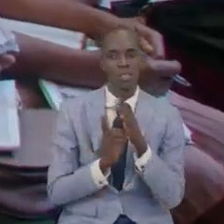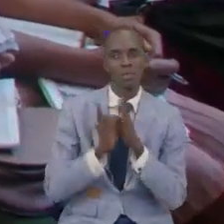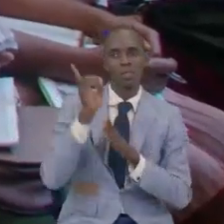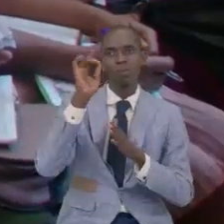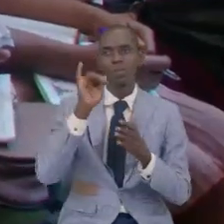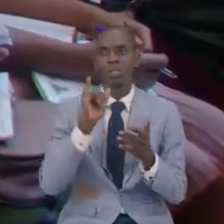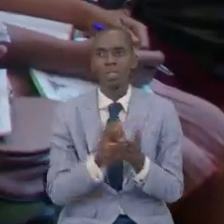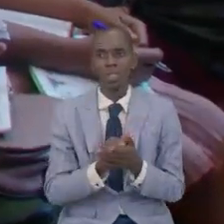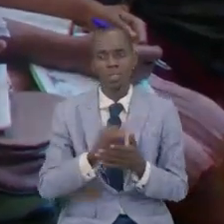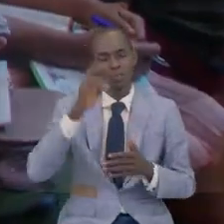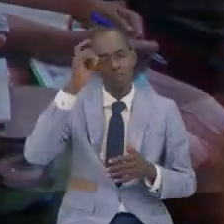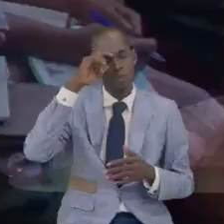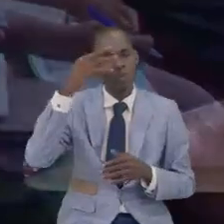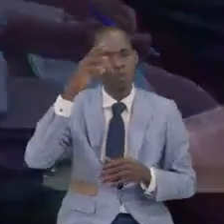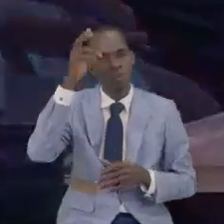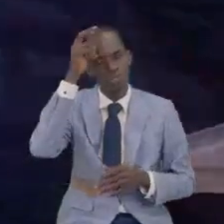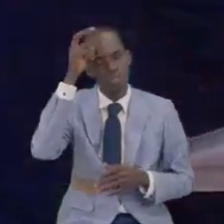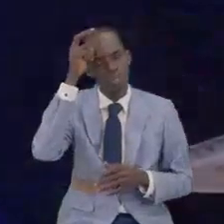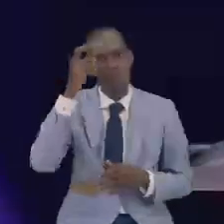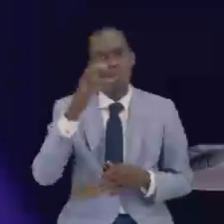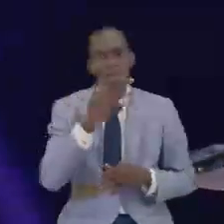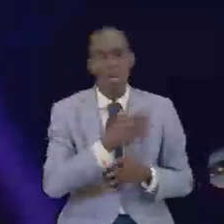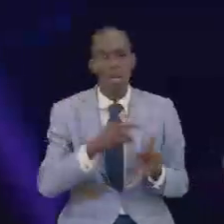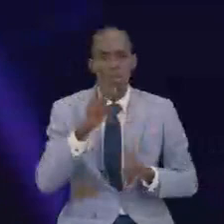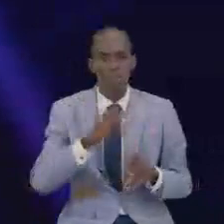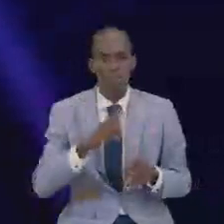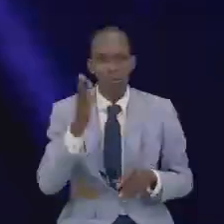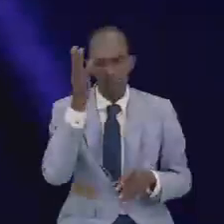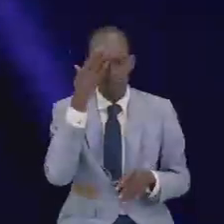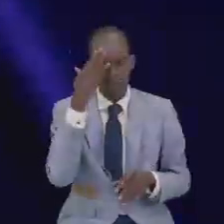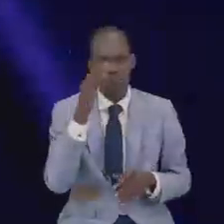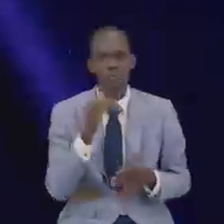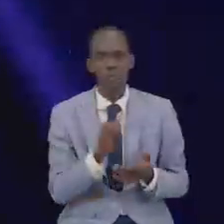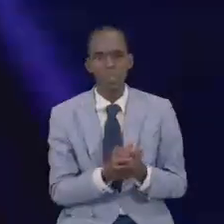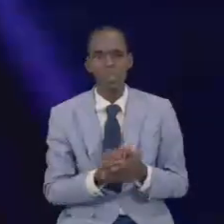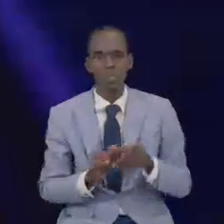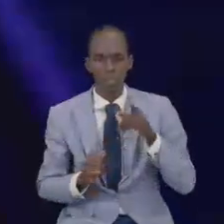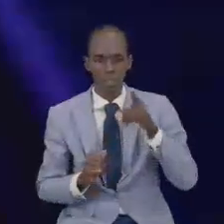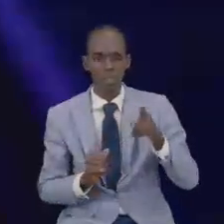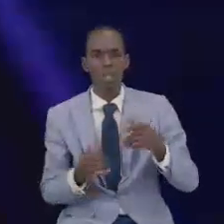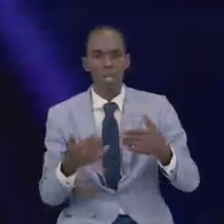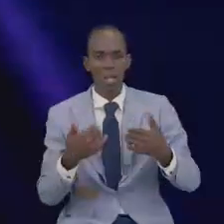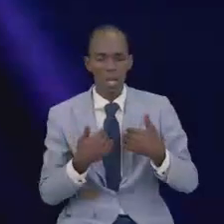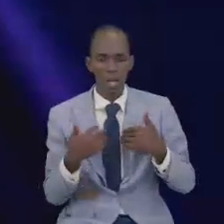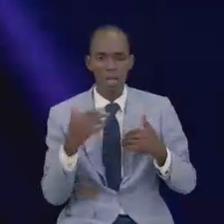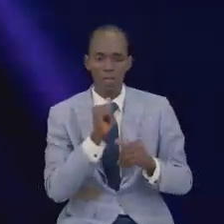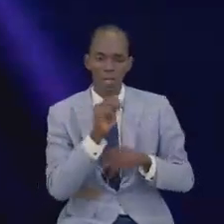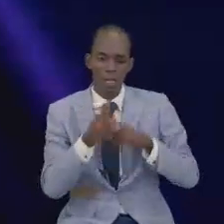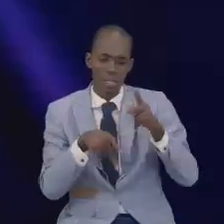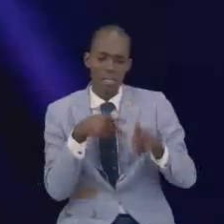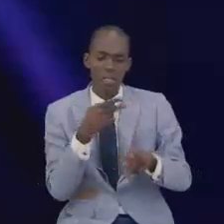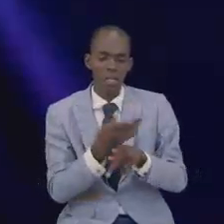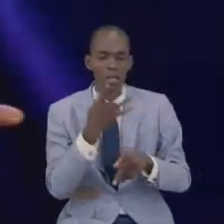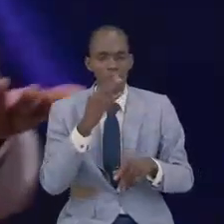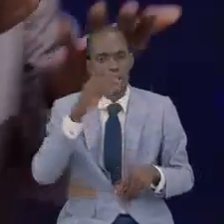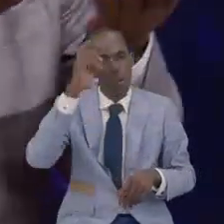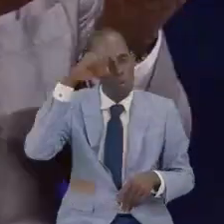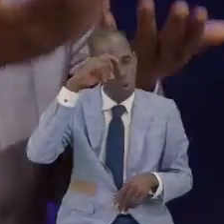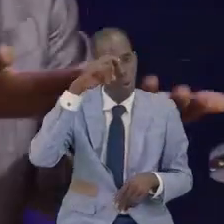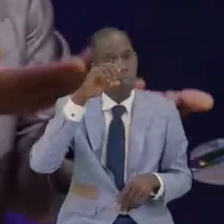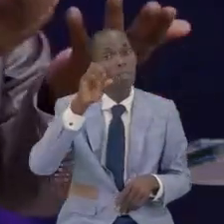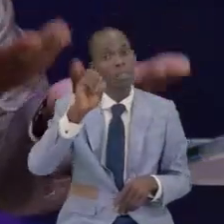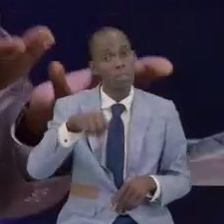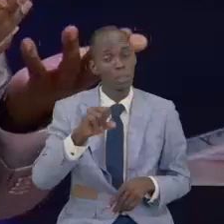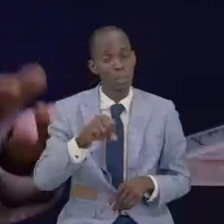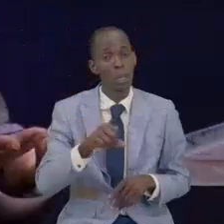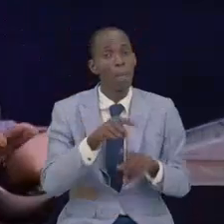wisdom, and people know me that I have a kind of wisdom. Yes or no? But if you